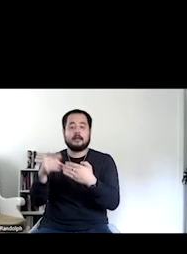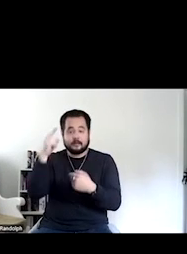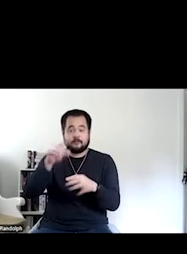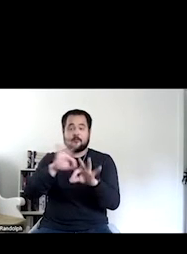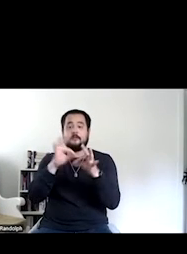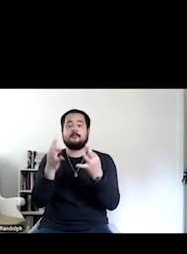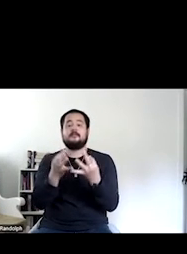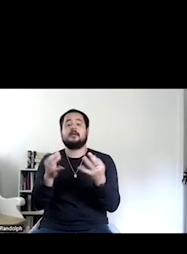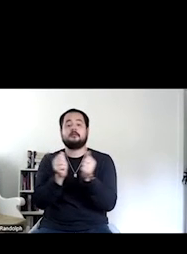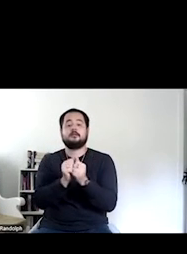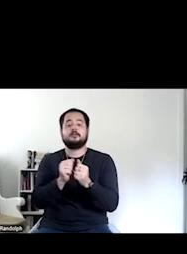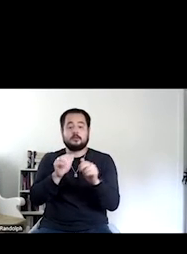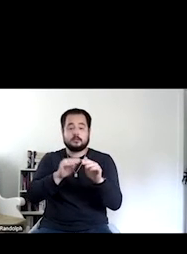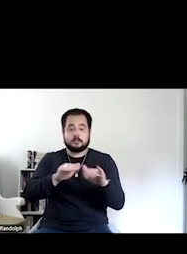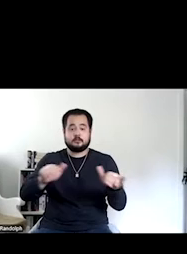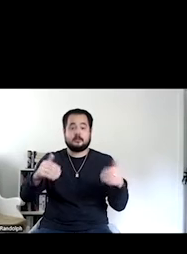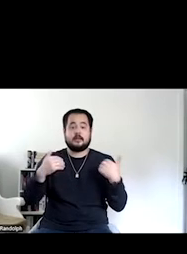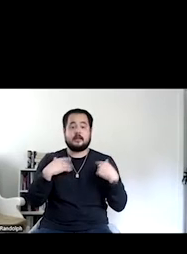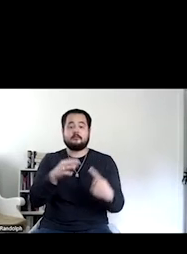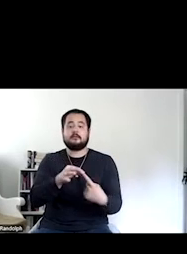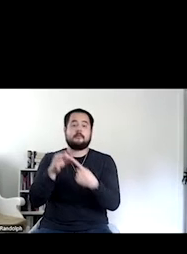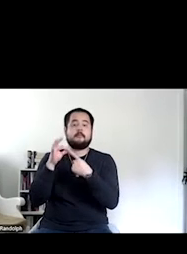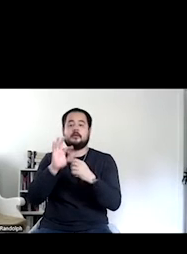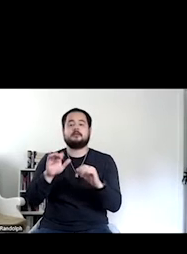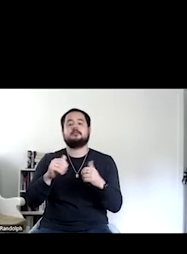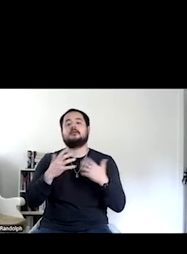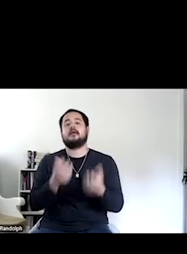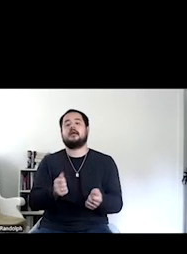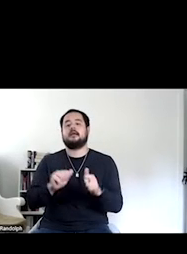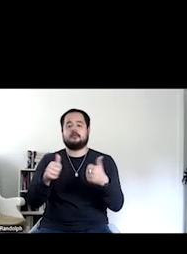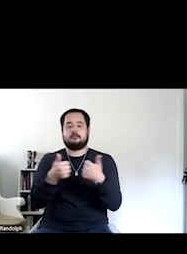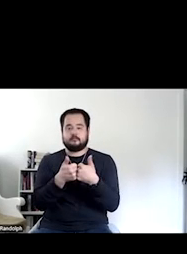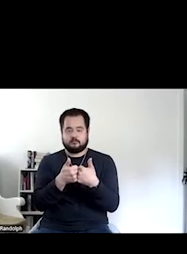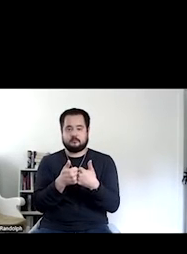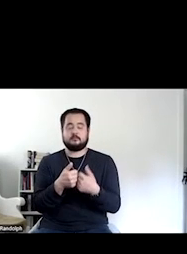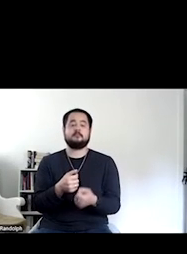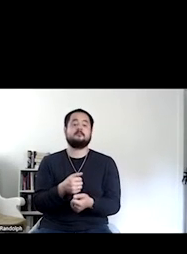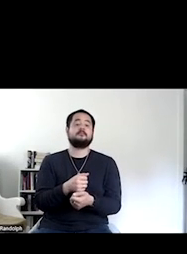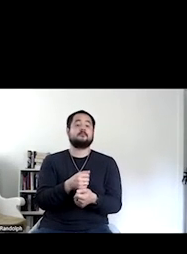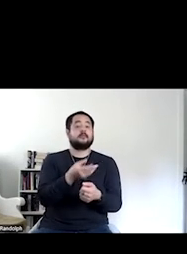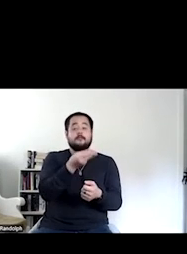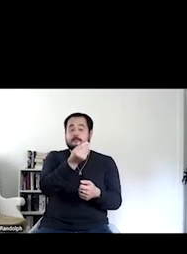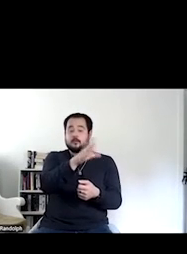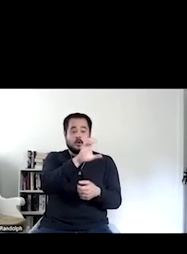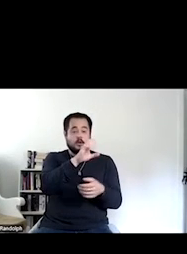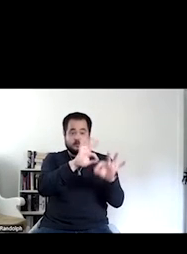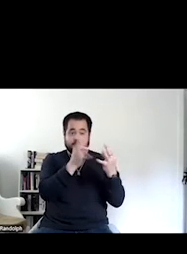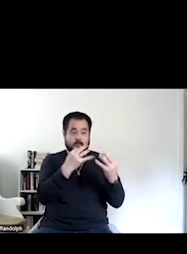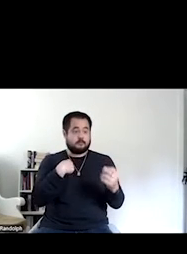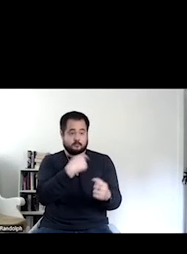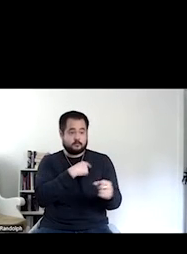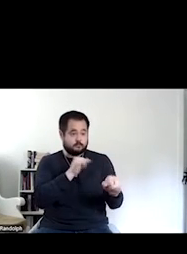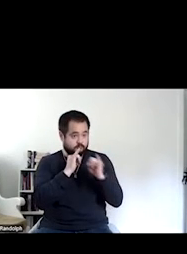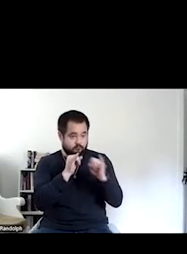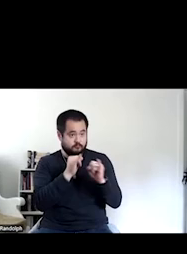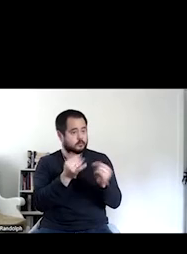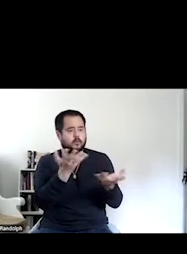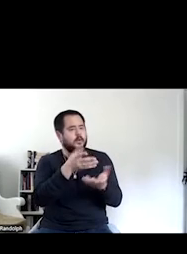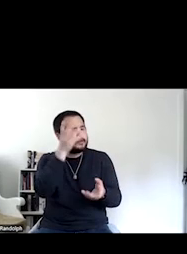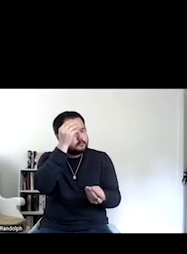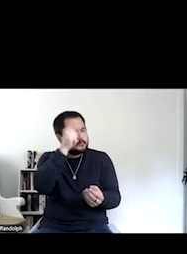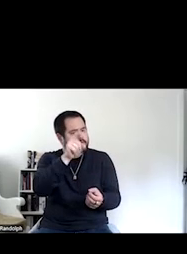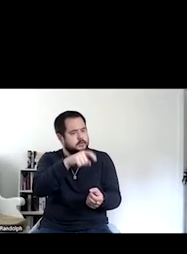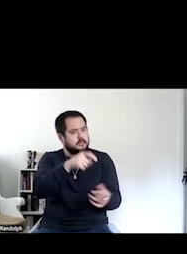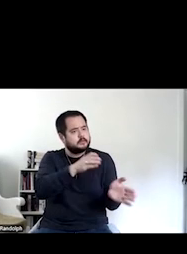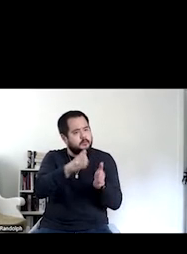special healthcare challenges. We interviewed and surveyed several hundred families to see what information they needed to prepare for disasters. And we also asked